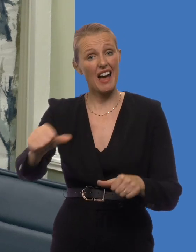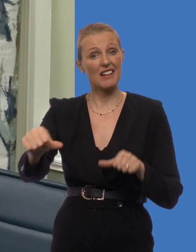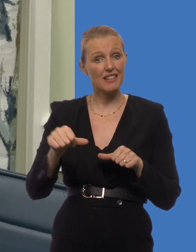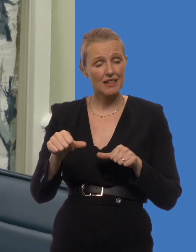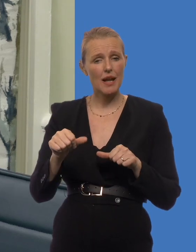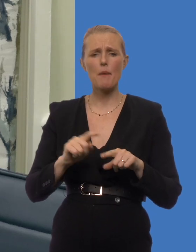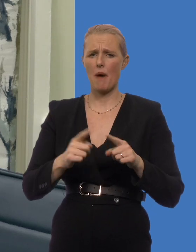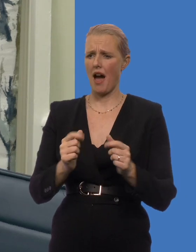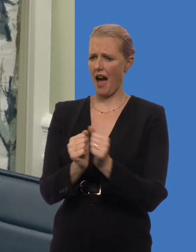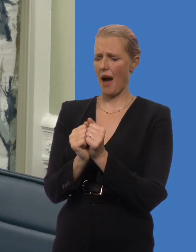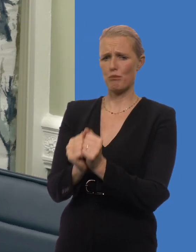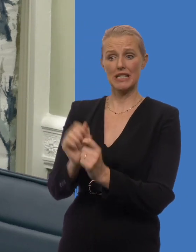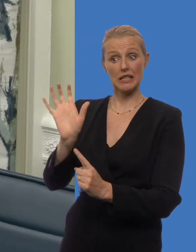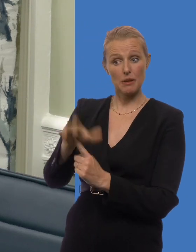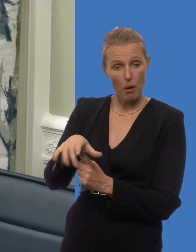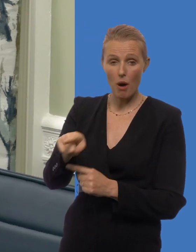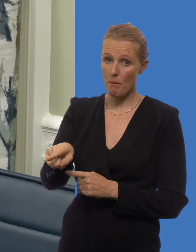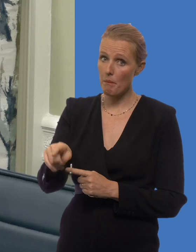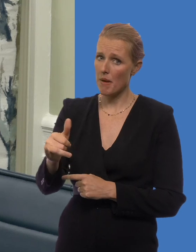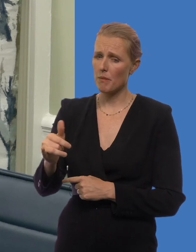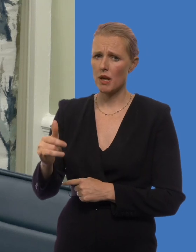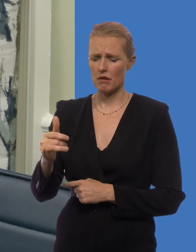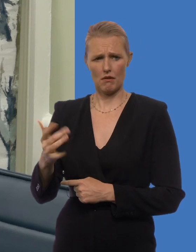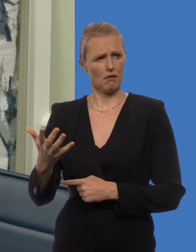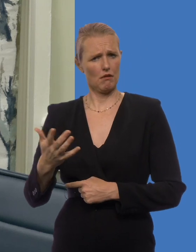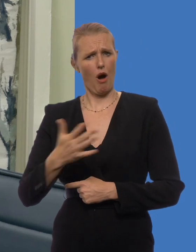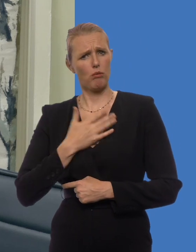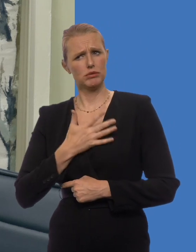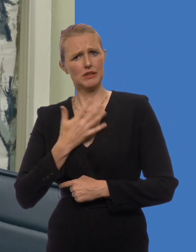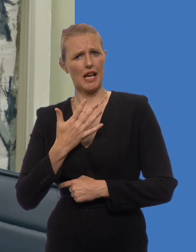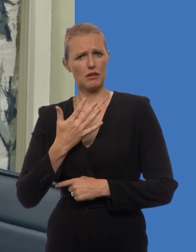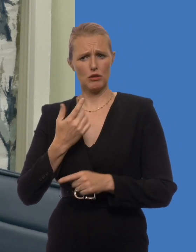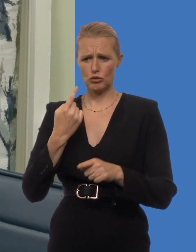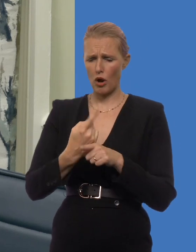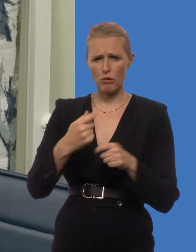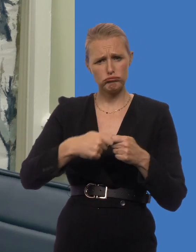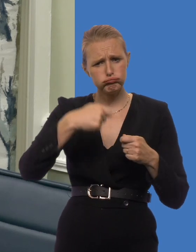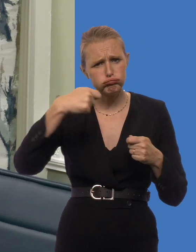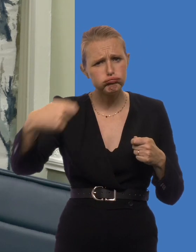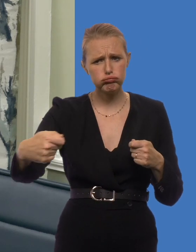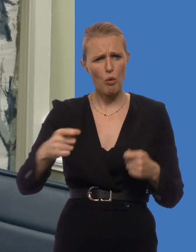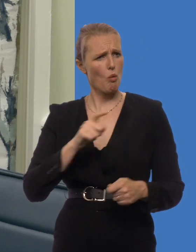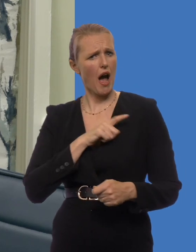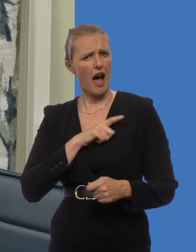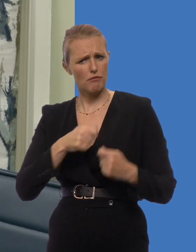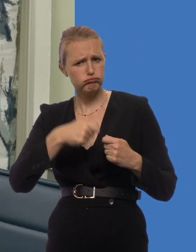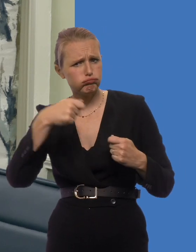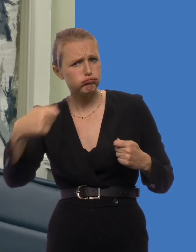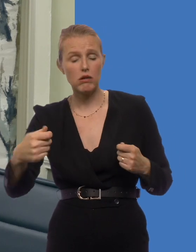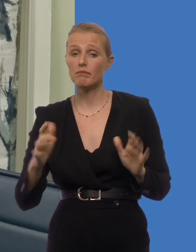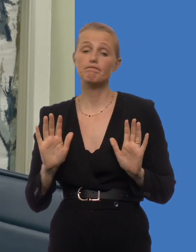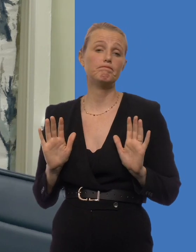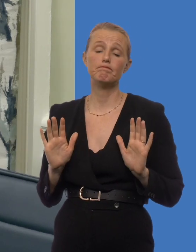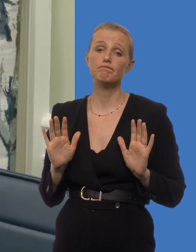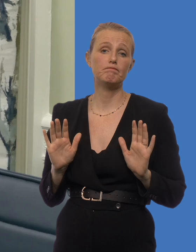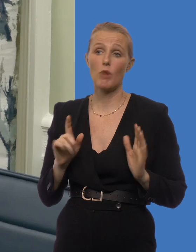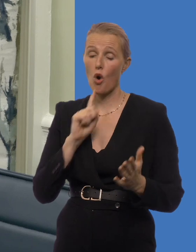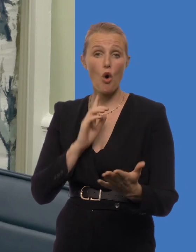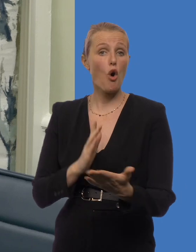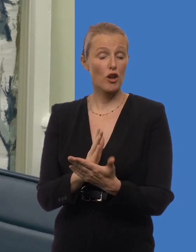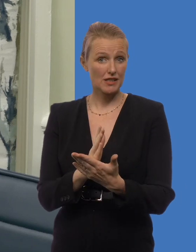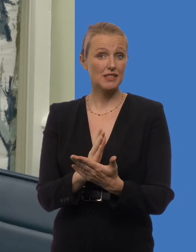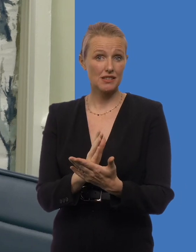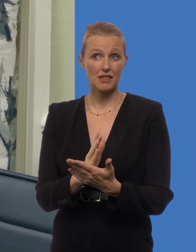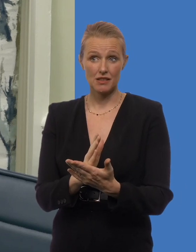appreciate the department may well come back and be a bit upset with us talking about this length of time, but to be honest, given the